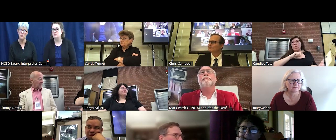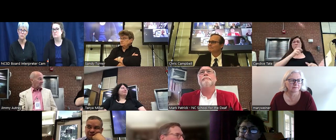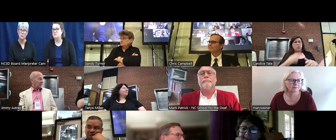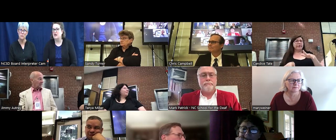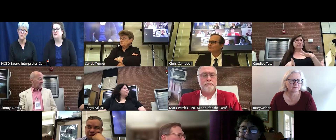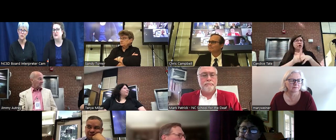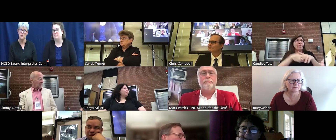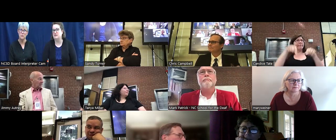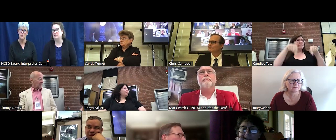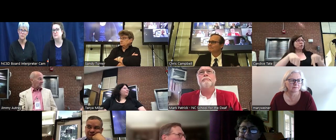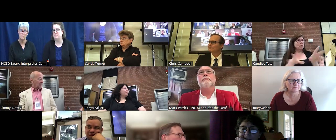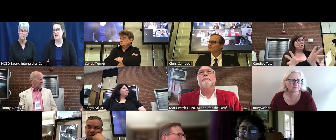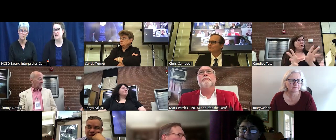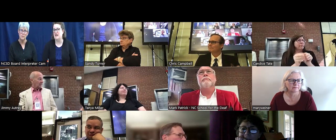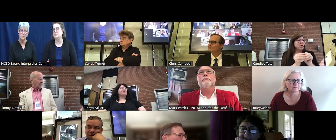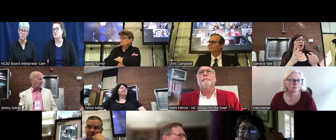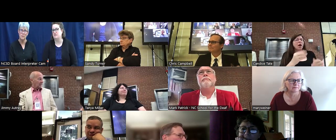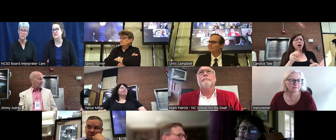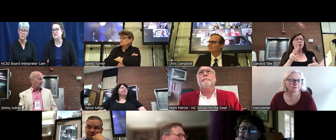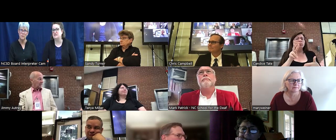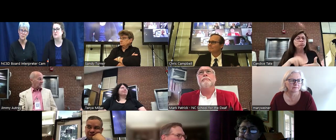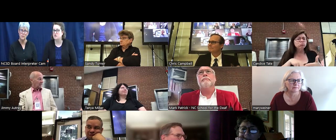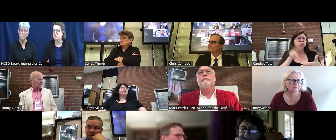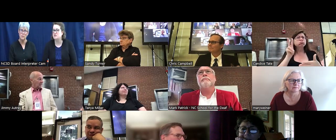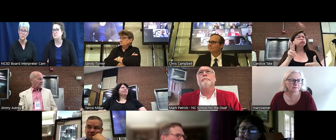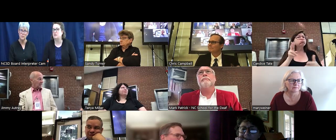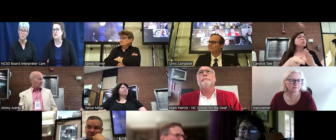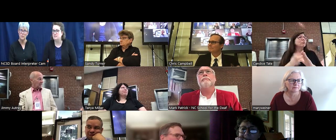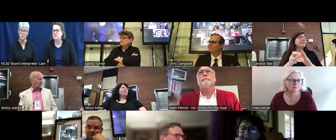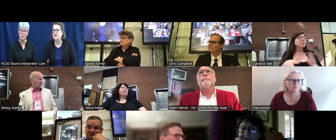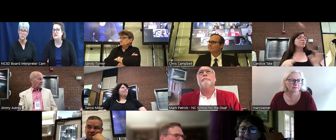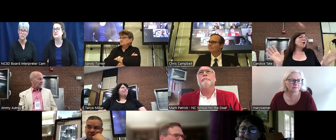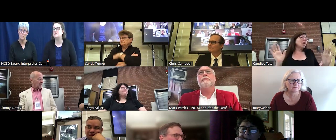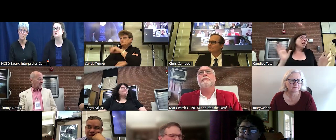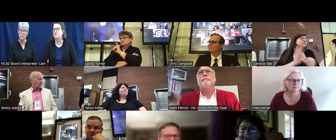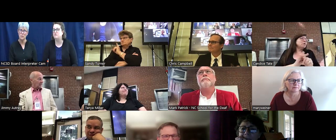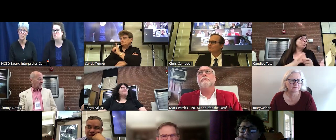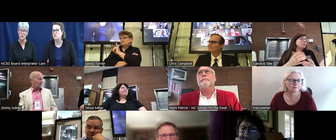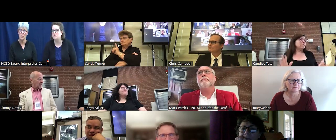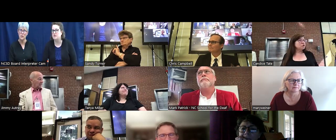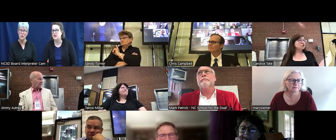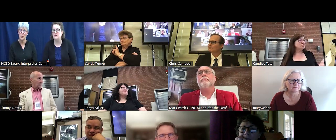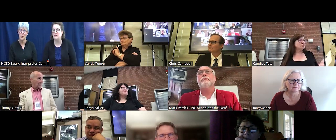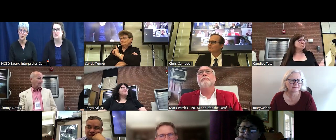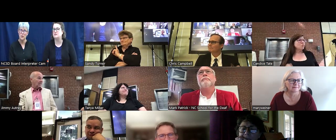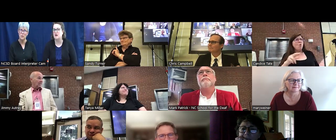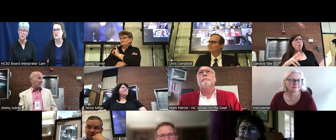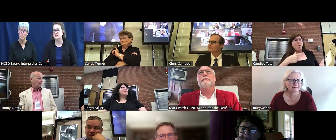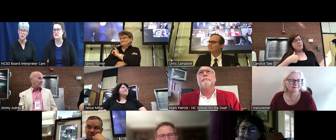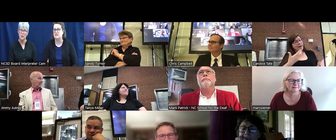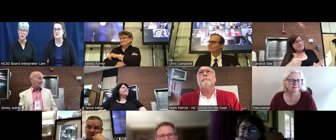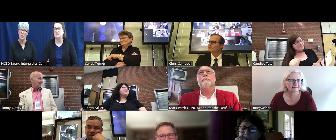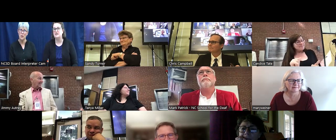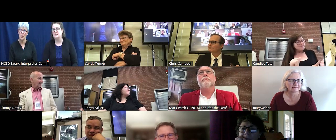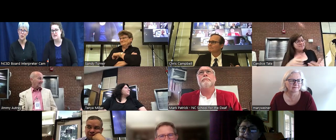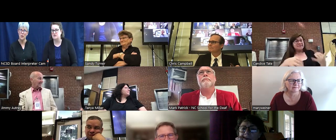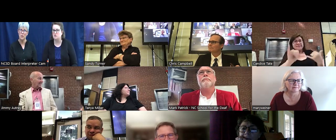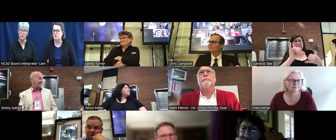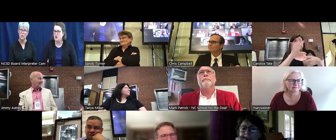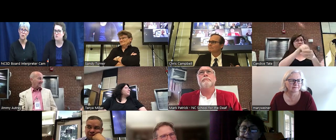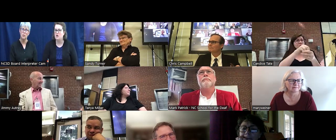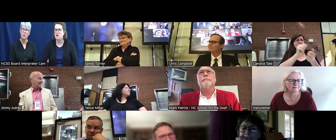we're kind of having a little bit of a hands-off in a sense that we're just going to be able to come to meetings, review what you're recommending as policies and say